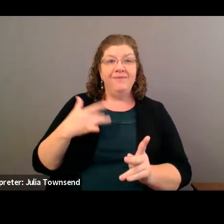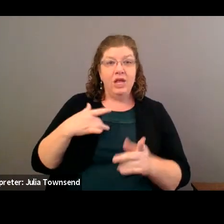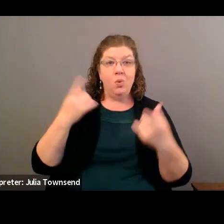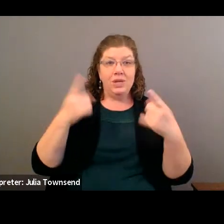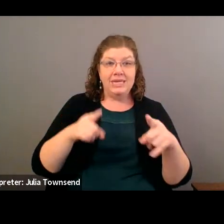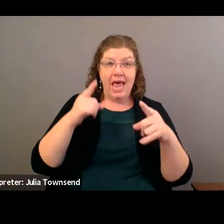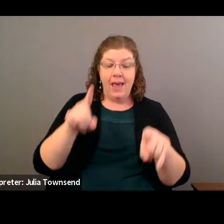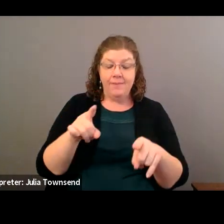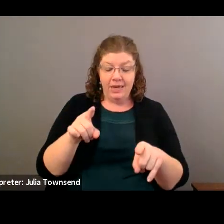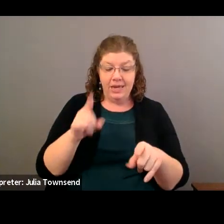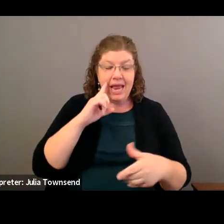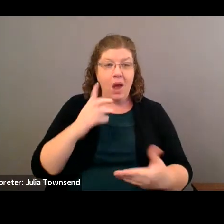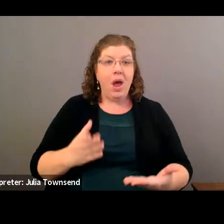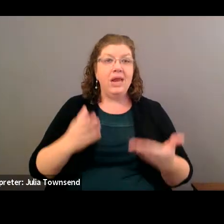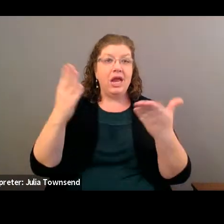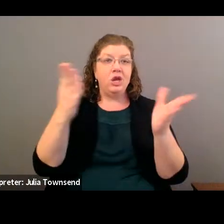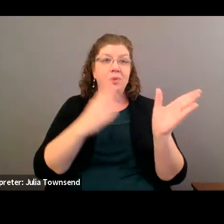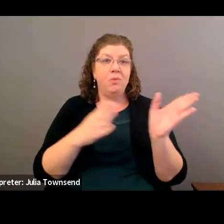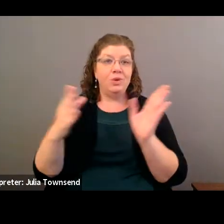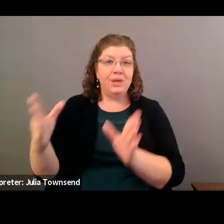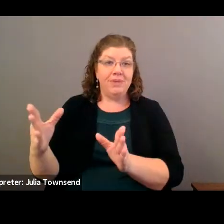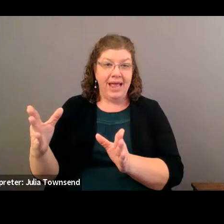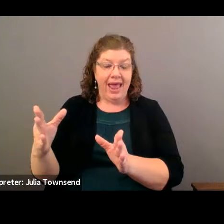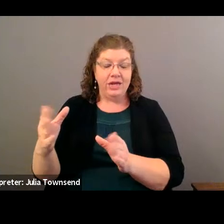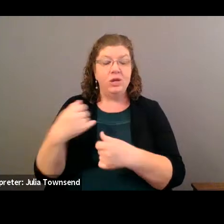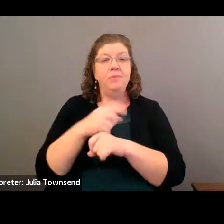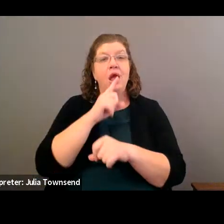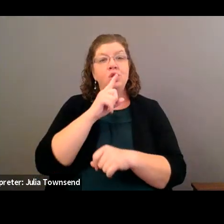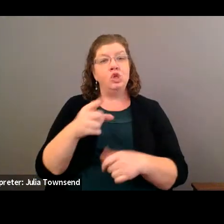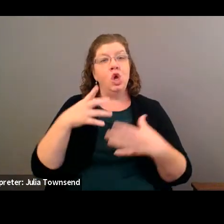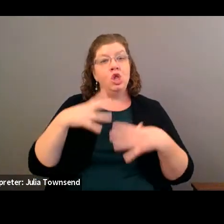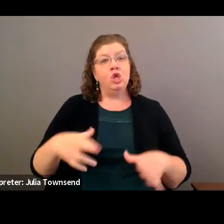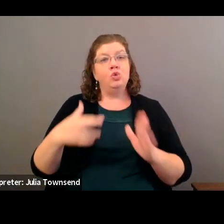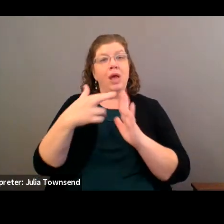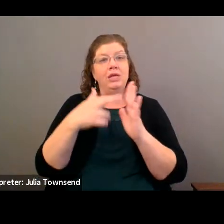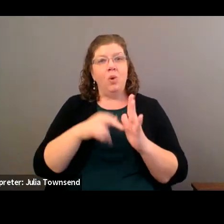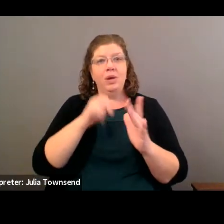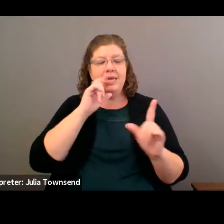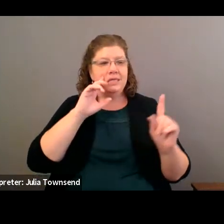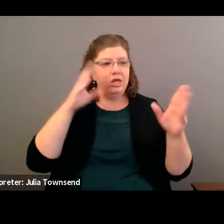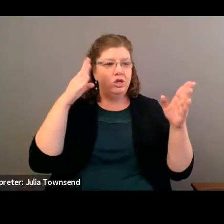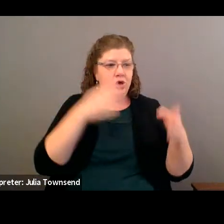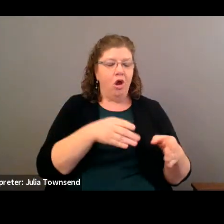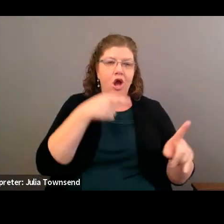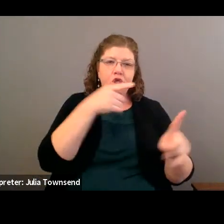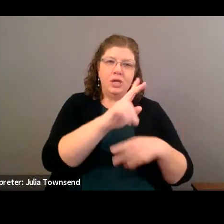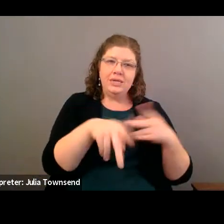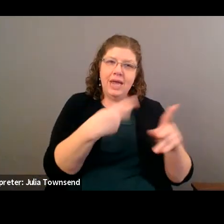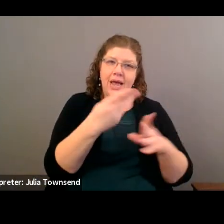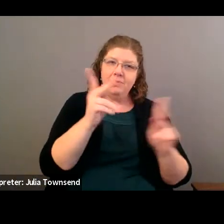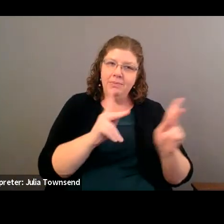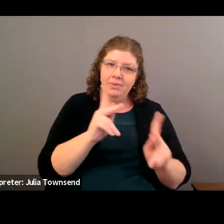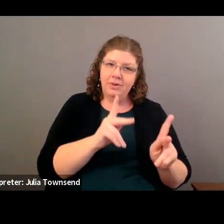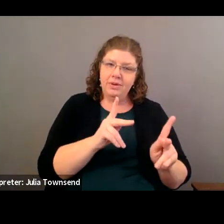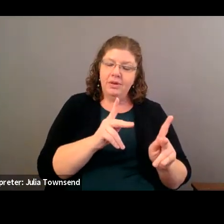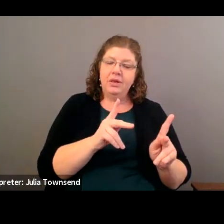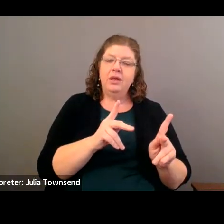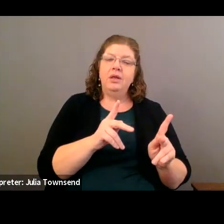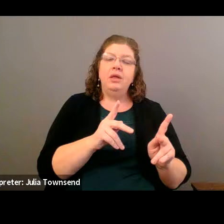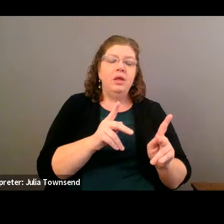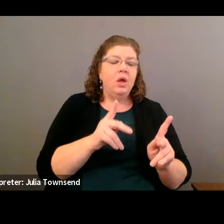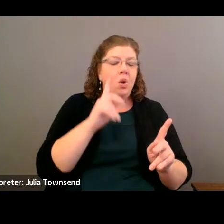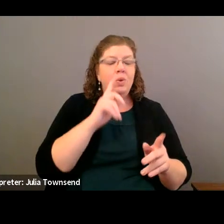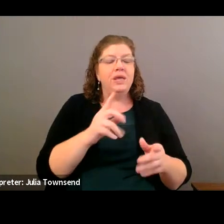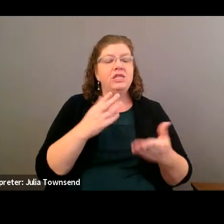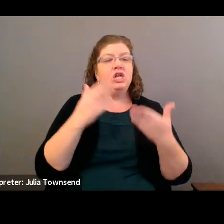we'd like to propose a plan. To ensure the dress code isn't targeting certain types of people, we suggest the data of everyone who's been dress coded be reviewed at the end